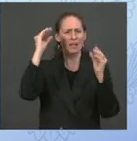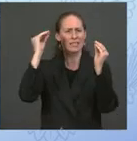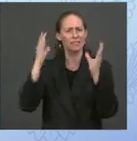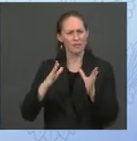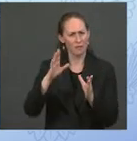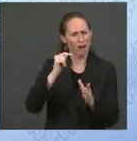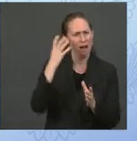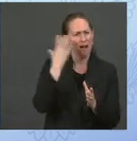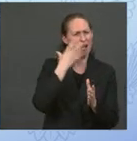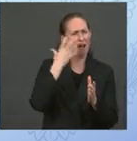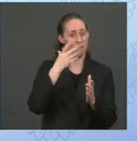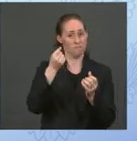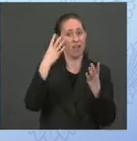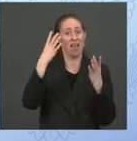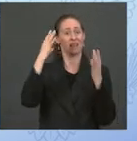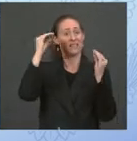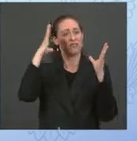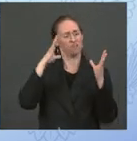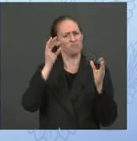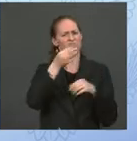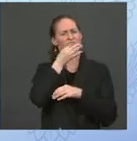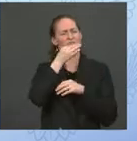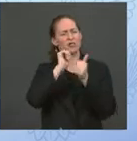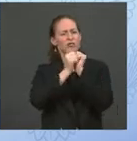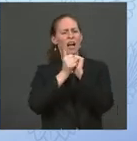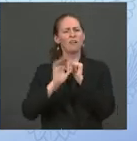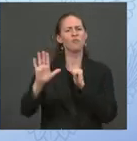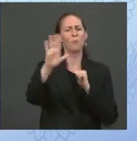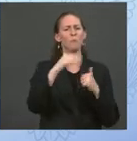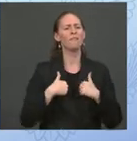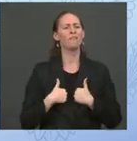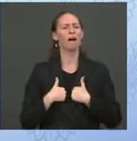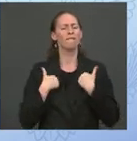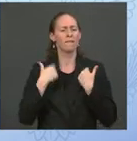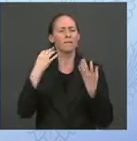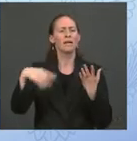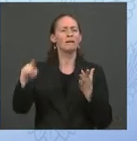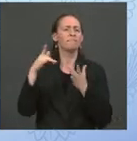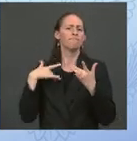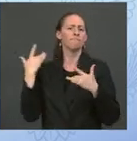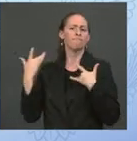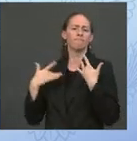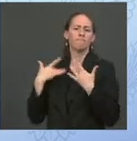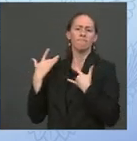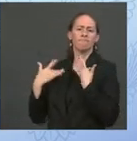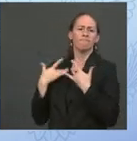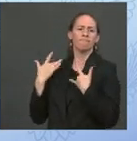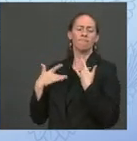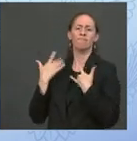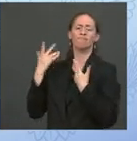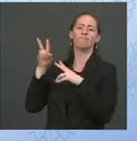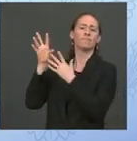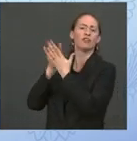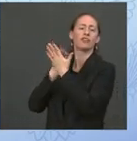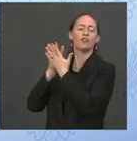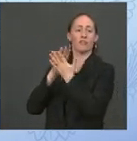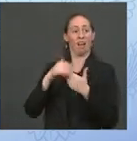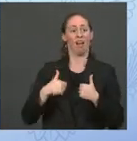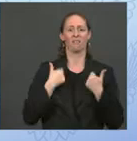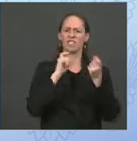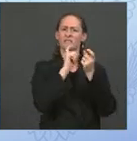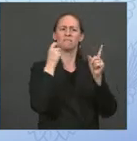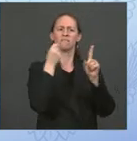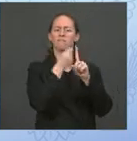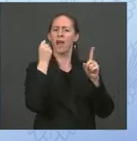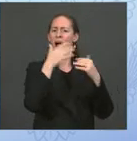literally shape the lives of those in their reach. If it weren't for the outstanding teachers I had growing up, I wouldn't be standing